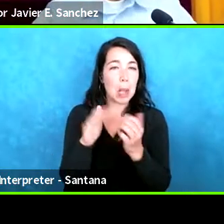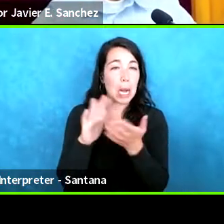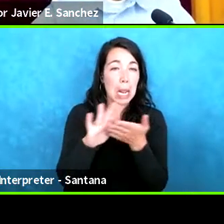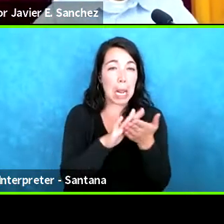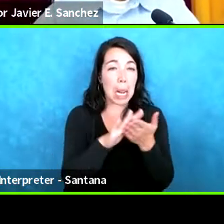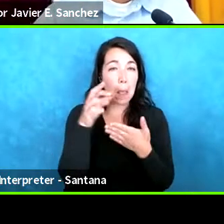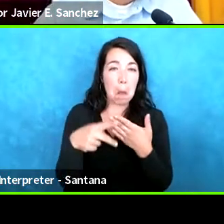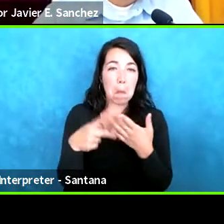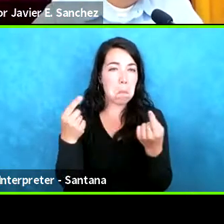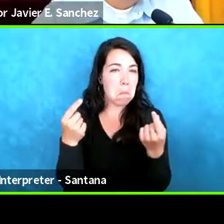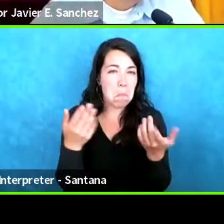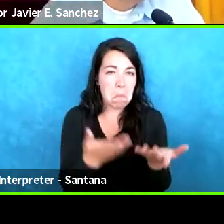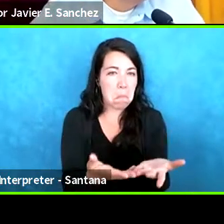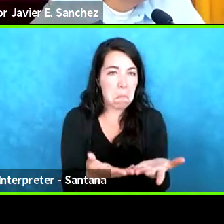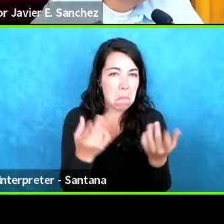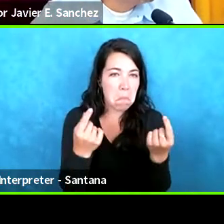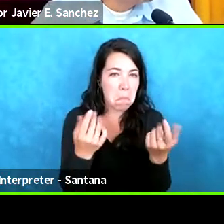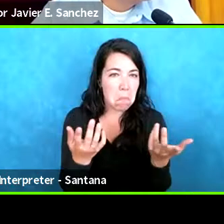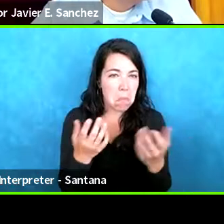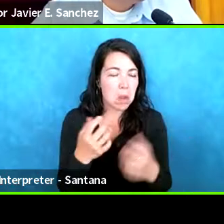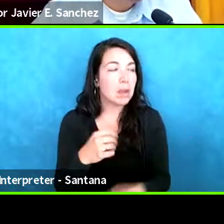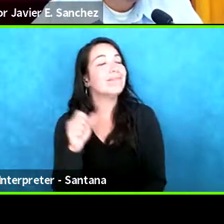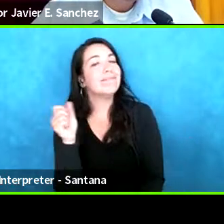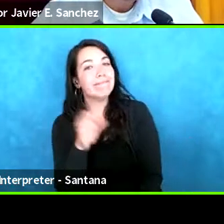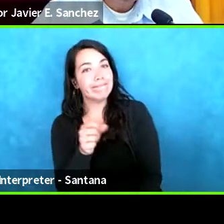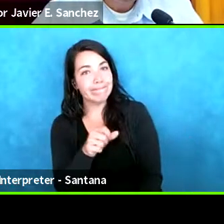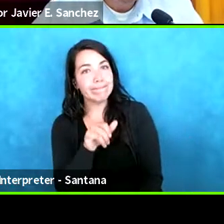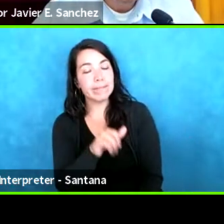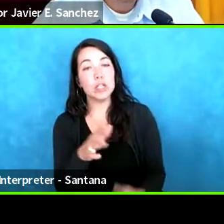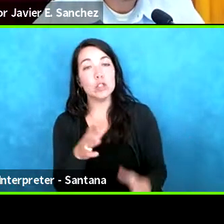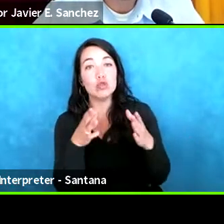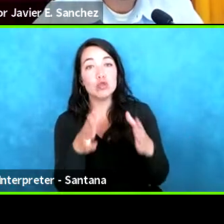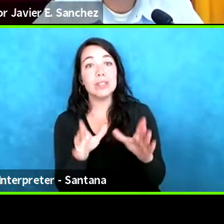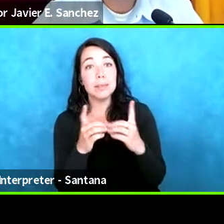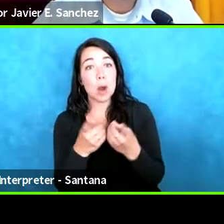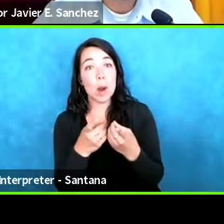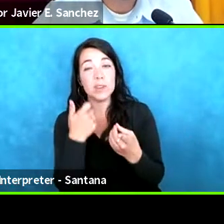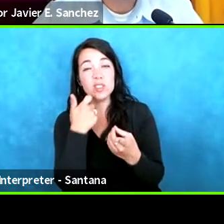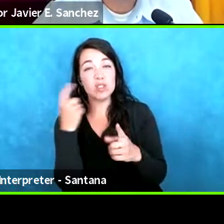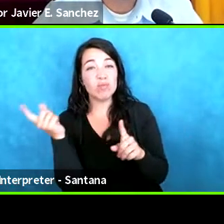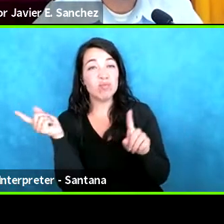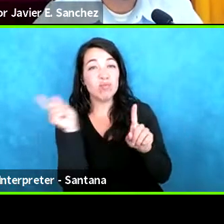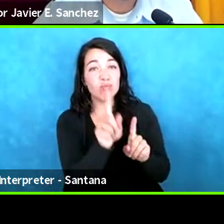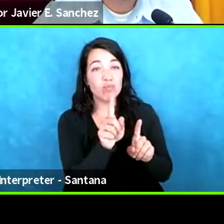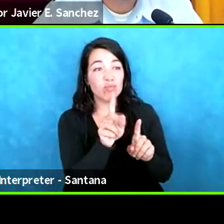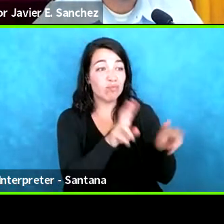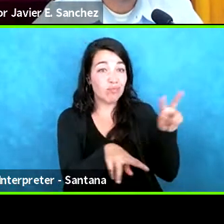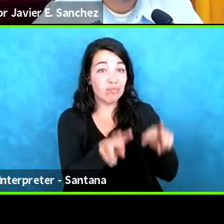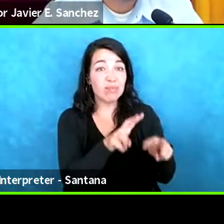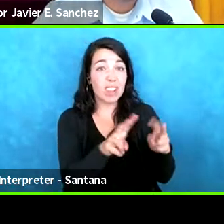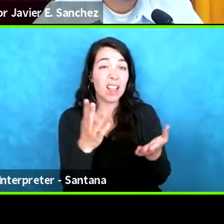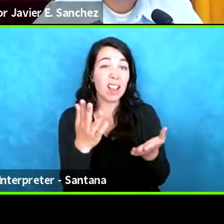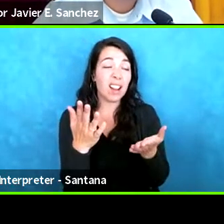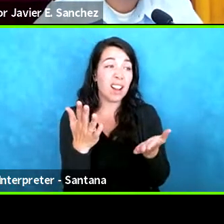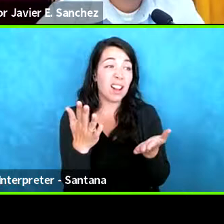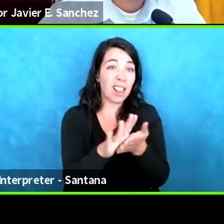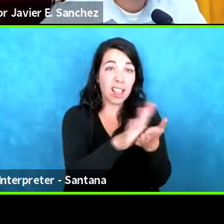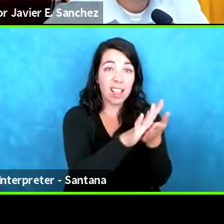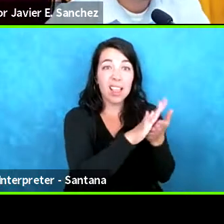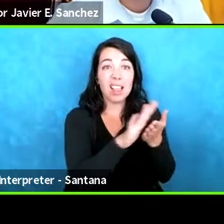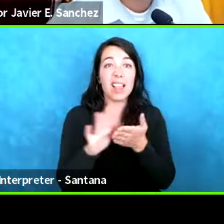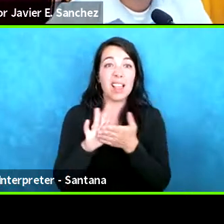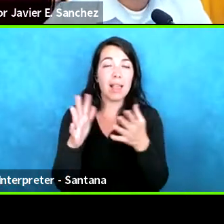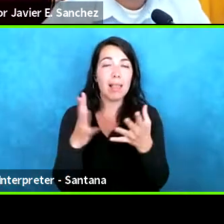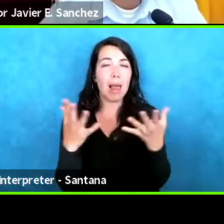Yes, Councilor John Ramon Martinez. So the streets department went out there and did clean up a lot more brush that's